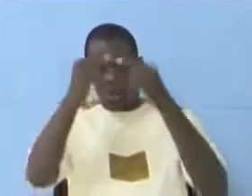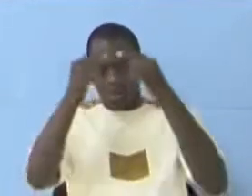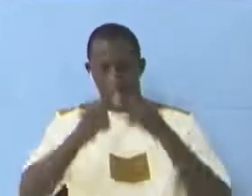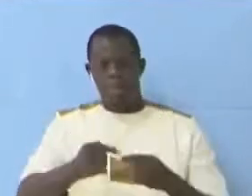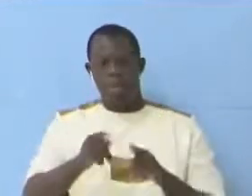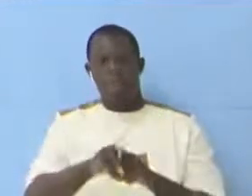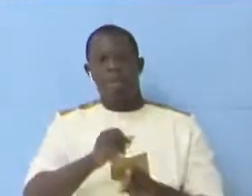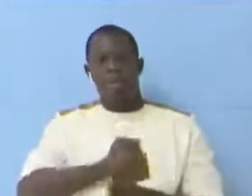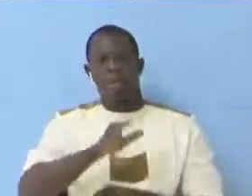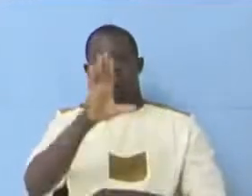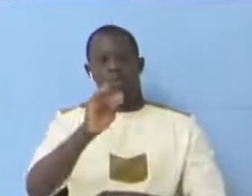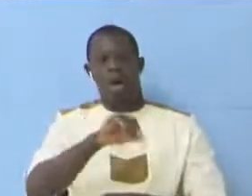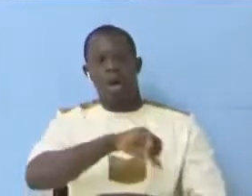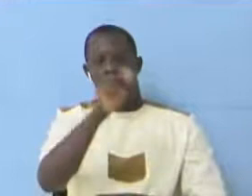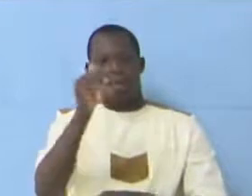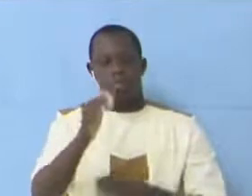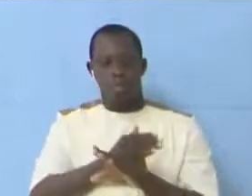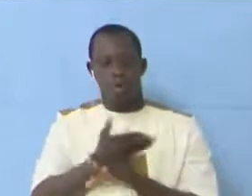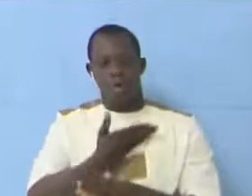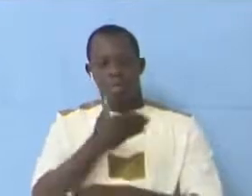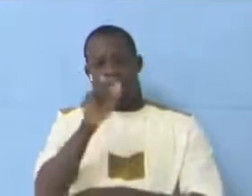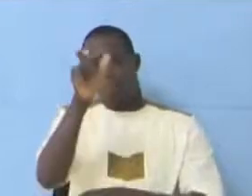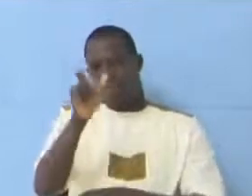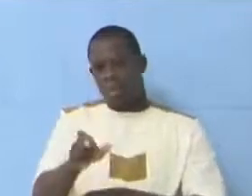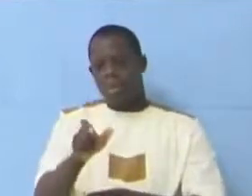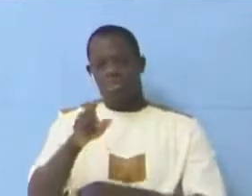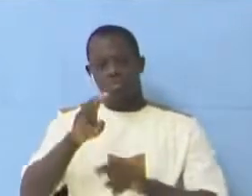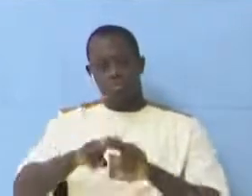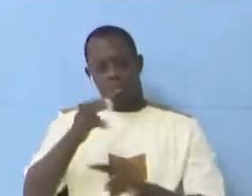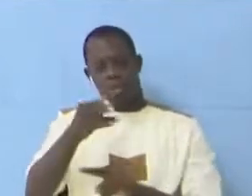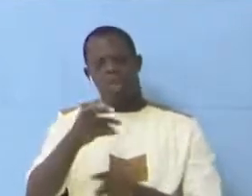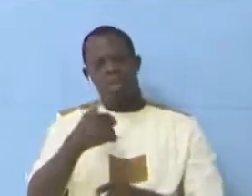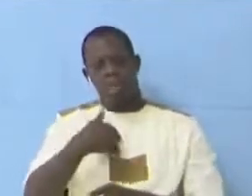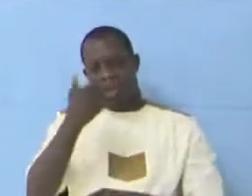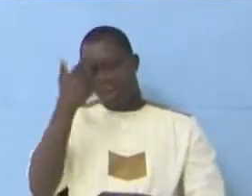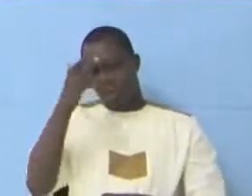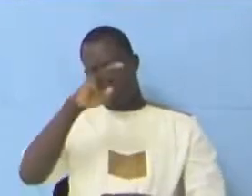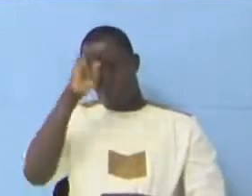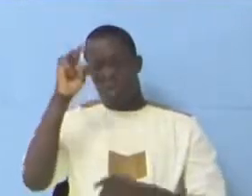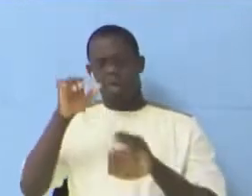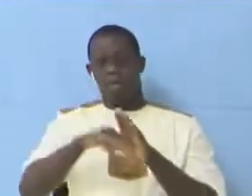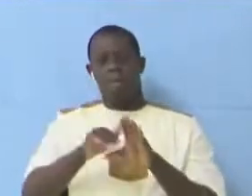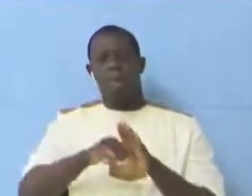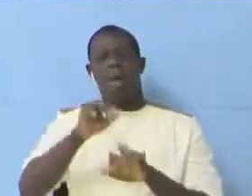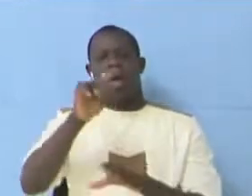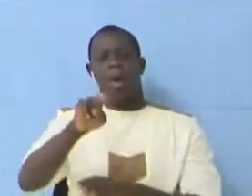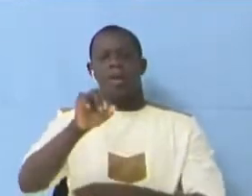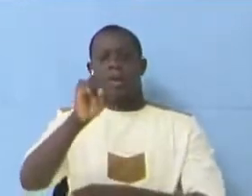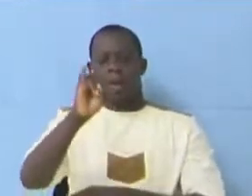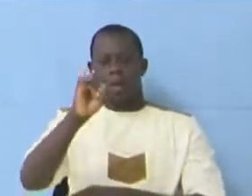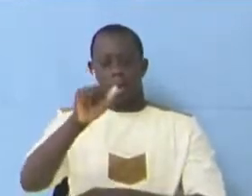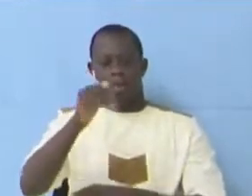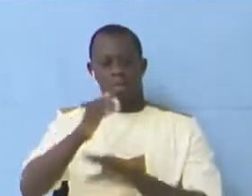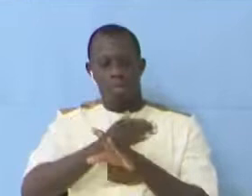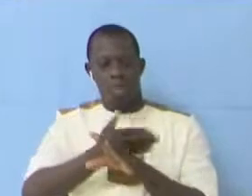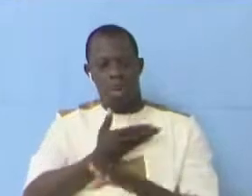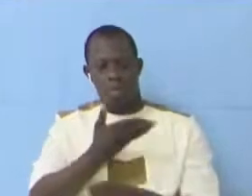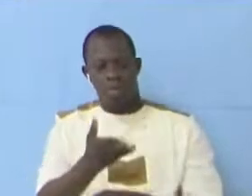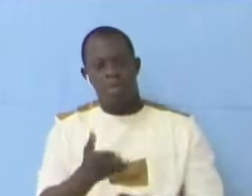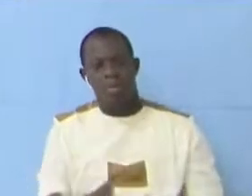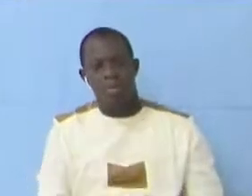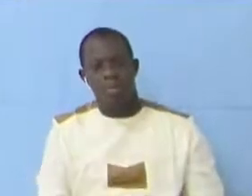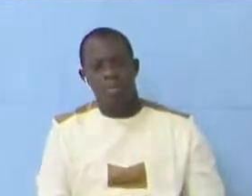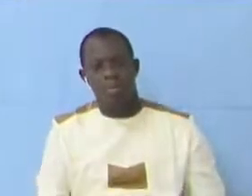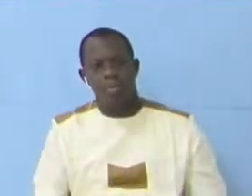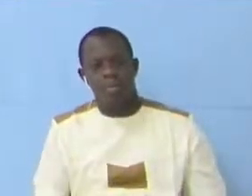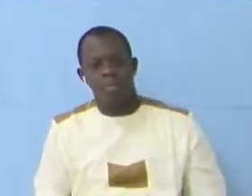He did that, and there was a guy sitting whom I thought was just a staff of the NIA. am na koo xam ne mu ngi toogoon nag koo xam ne daal njortoon naa